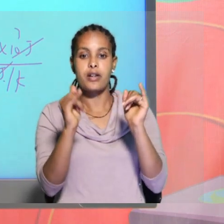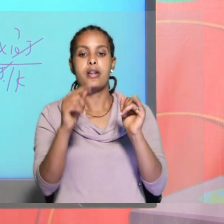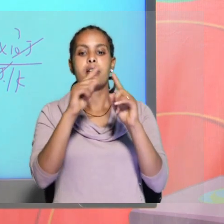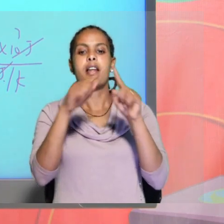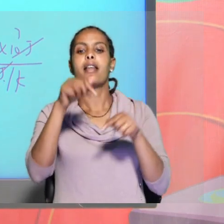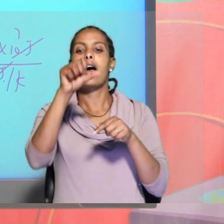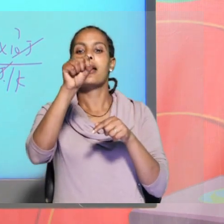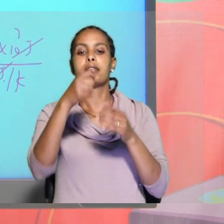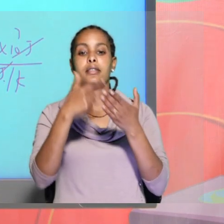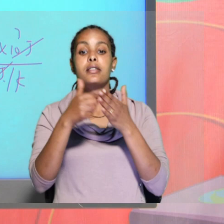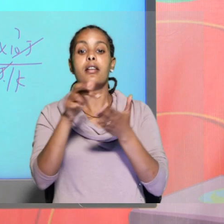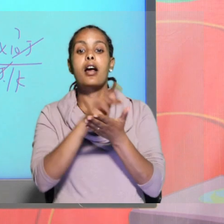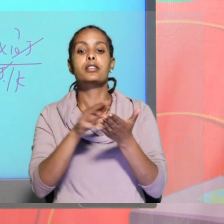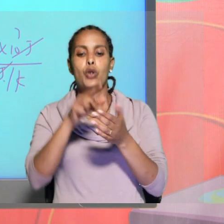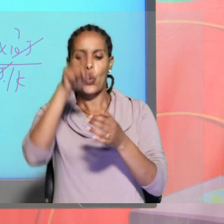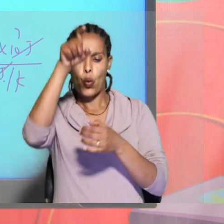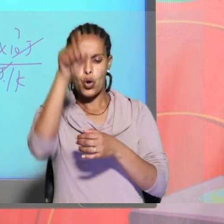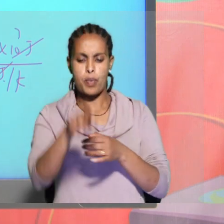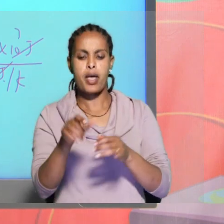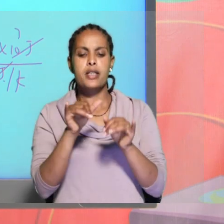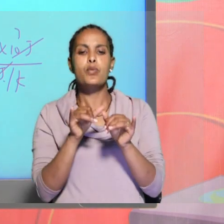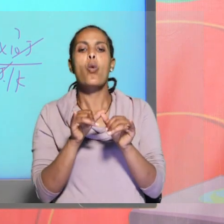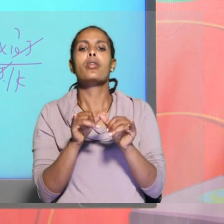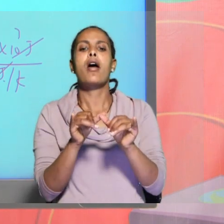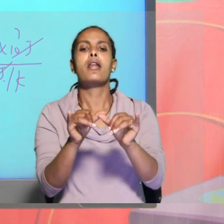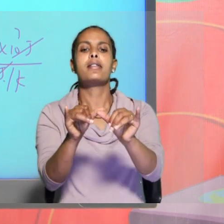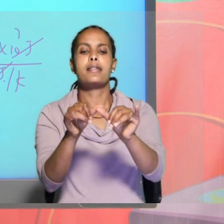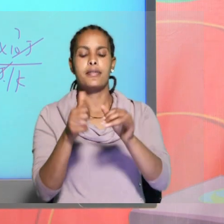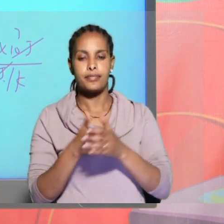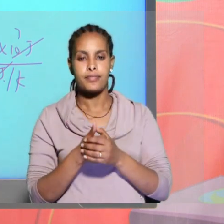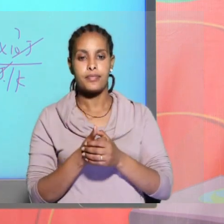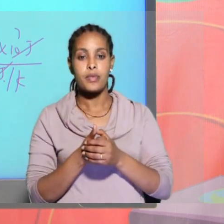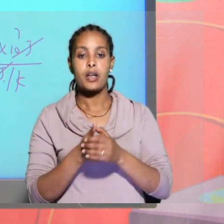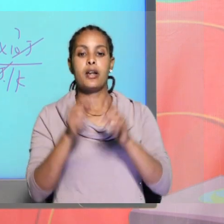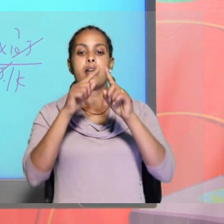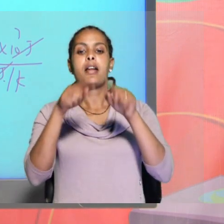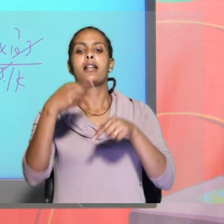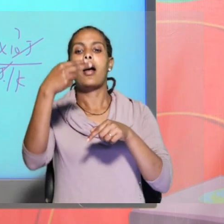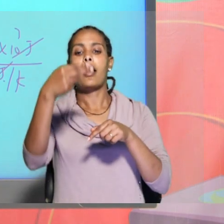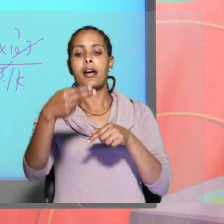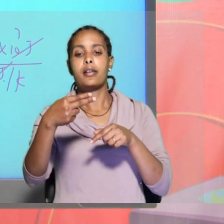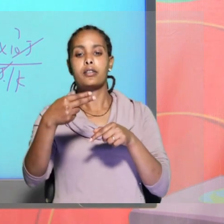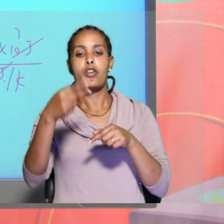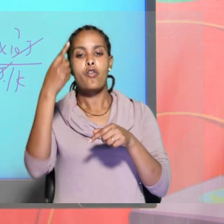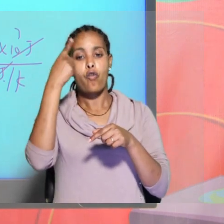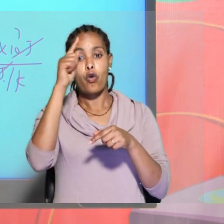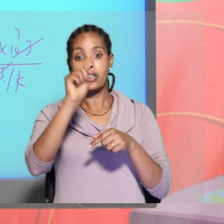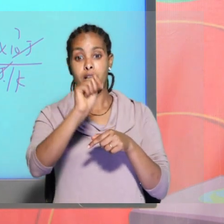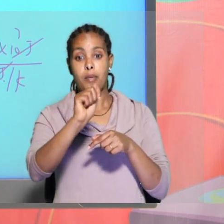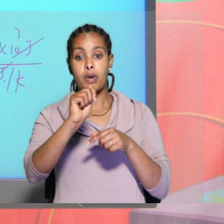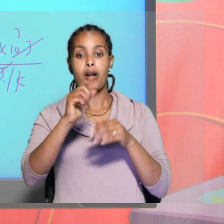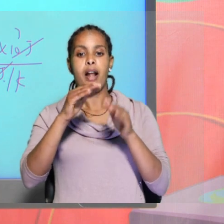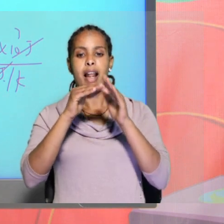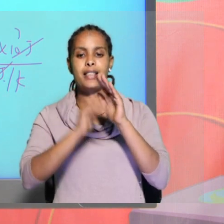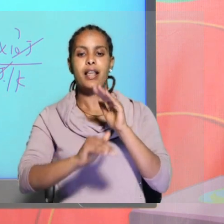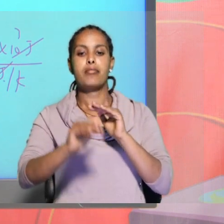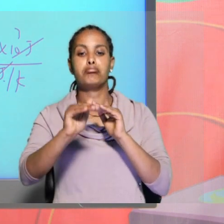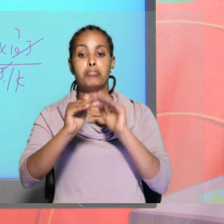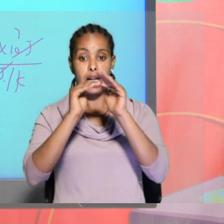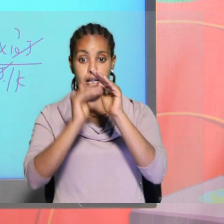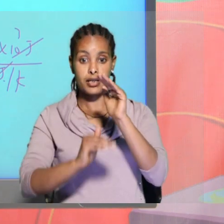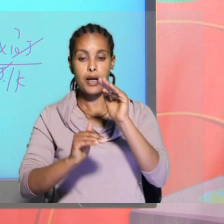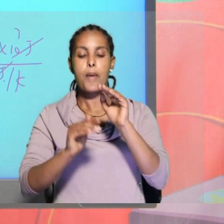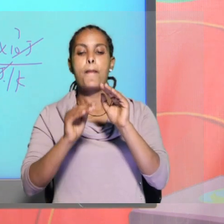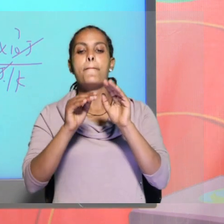S, this reaction would be spontaneous. Delta H for temperature less than delta H